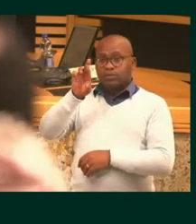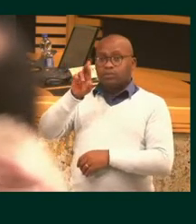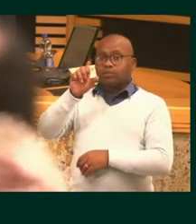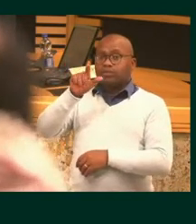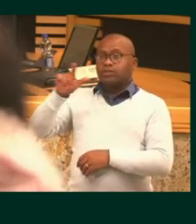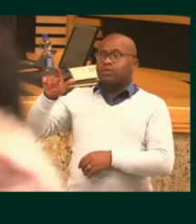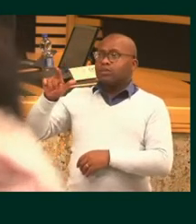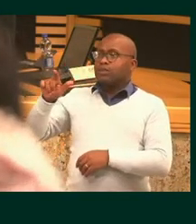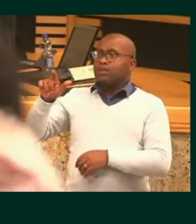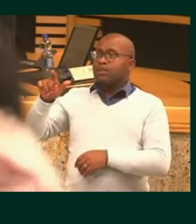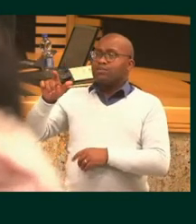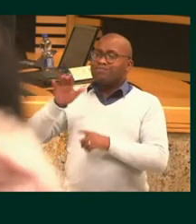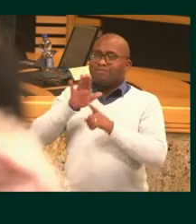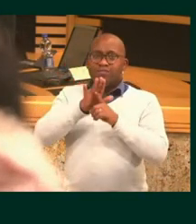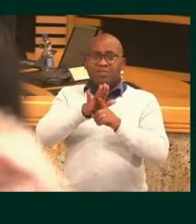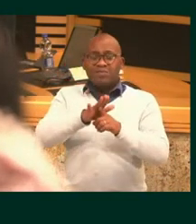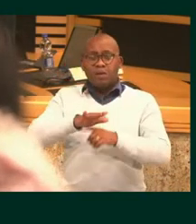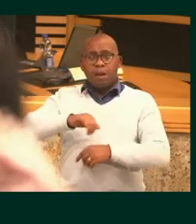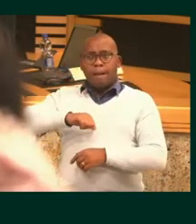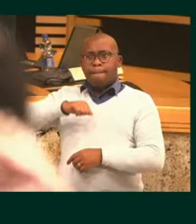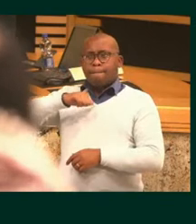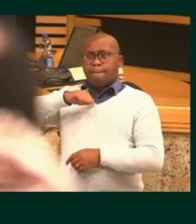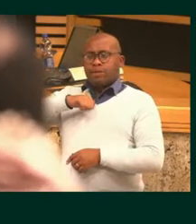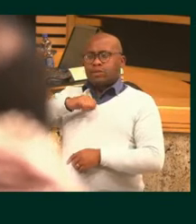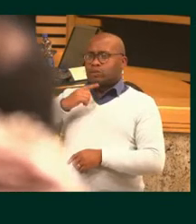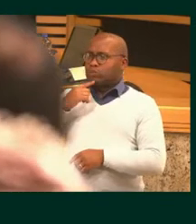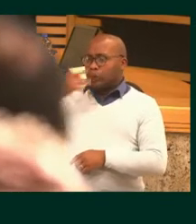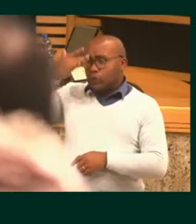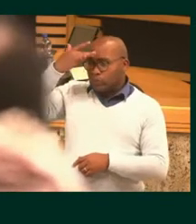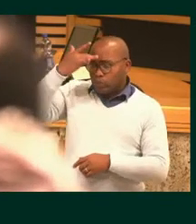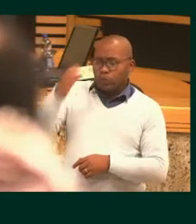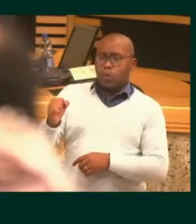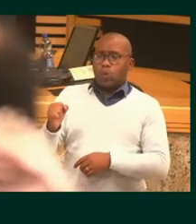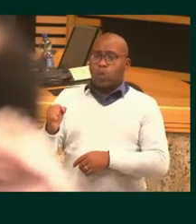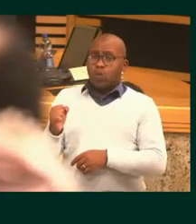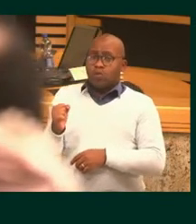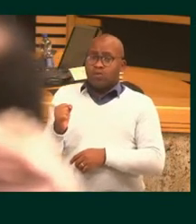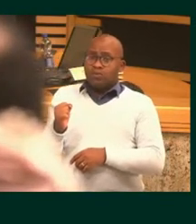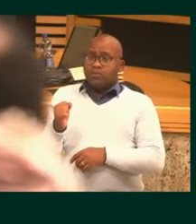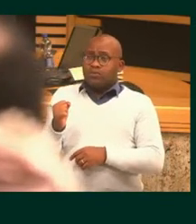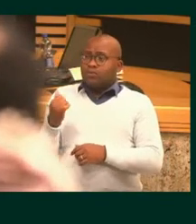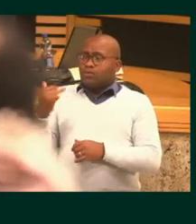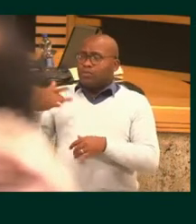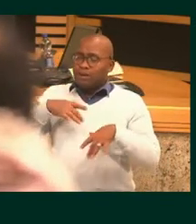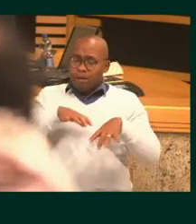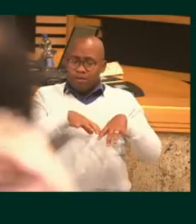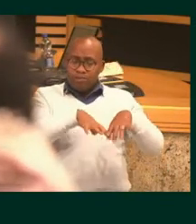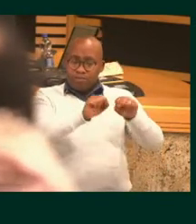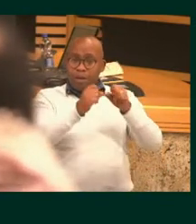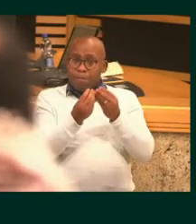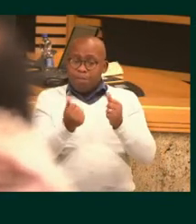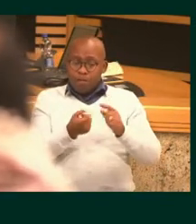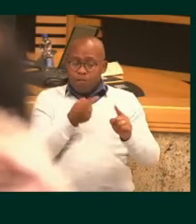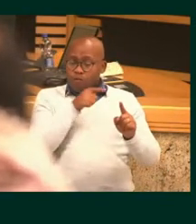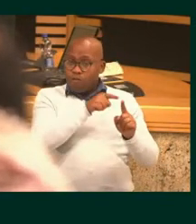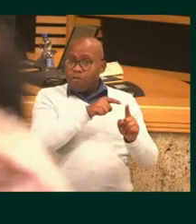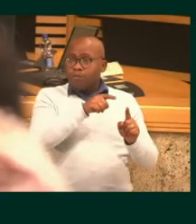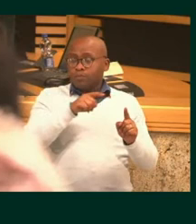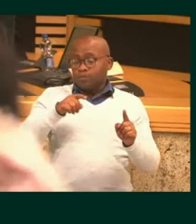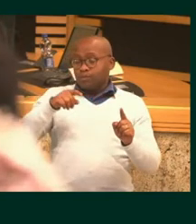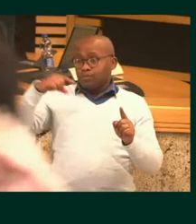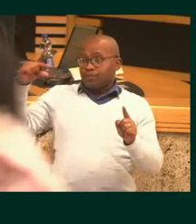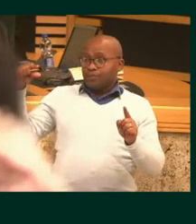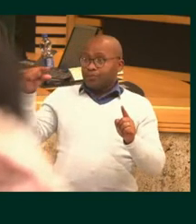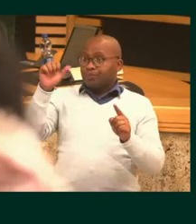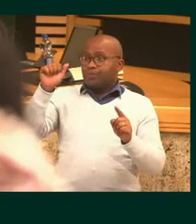the Palestinian land condemn The Continuous illegal occupation of Palestinian land and the continuation